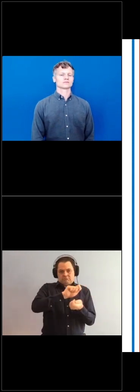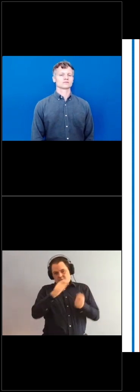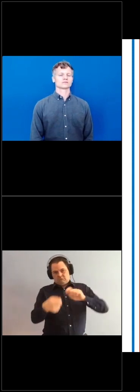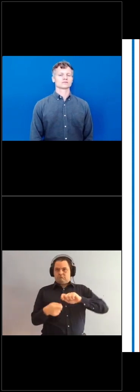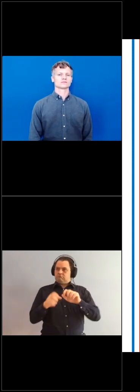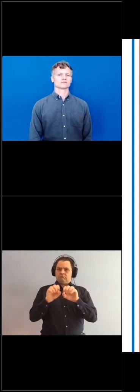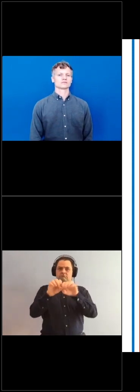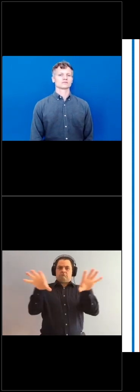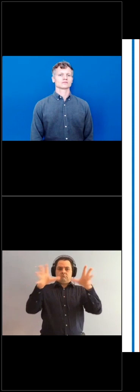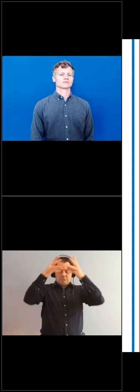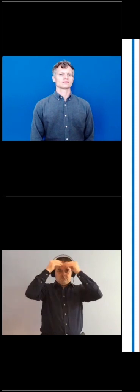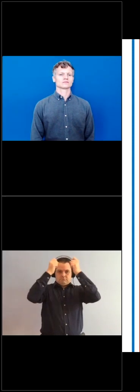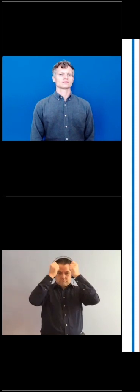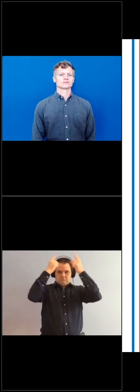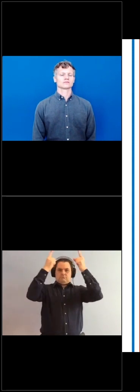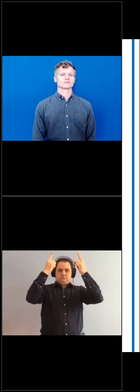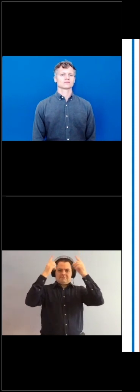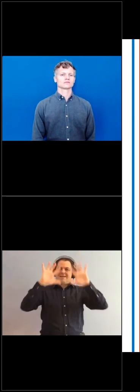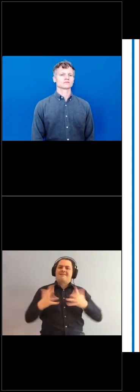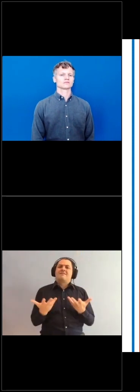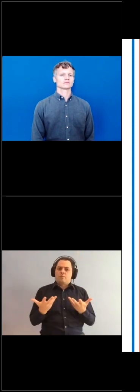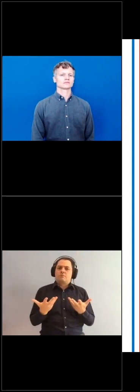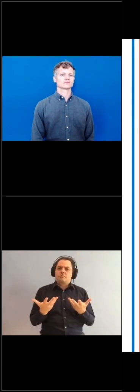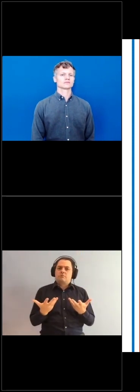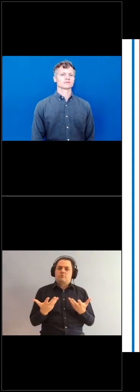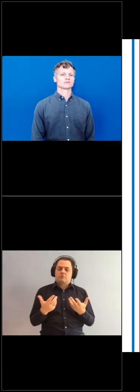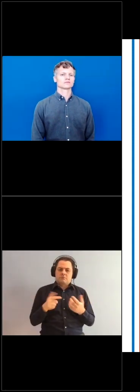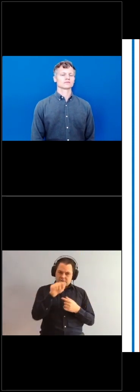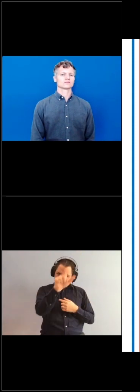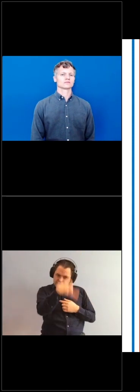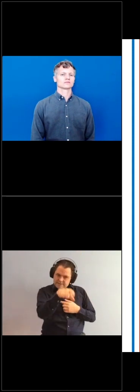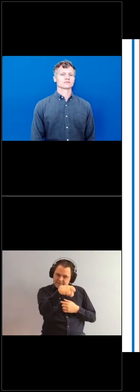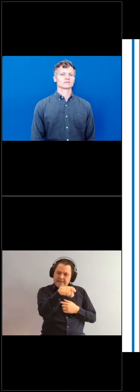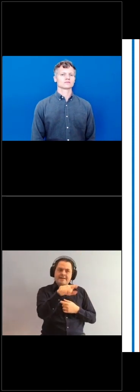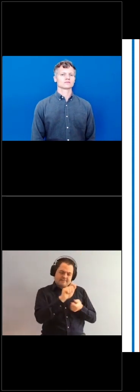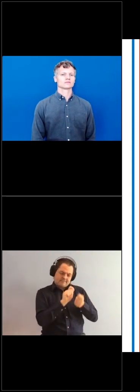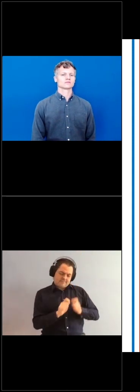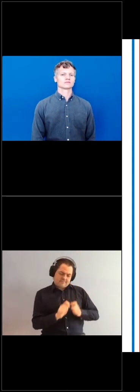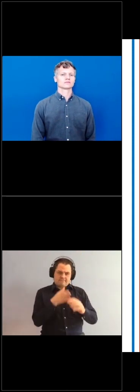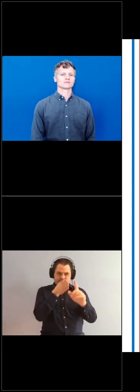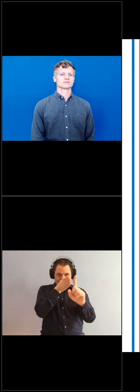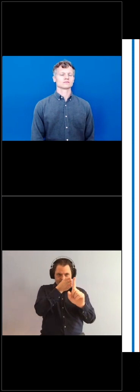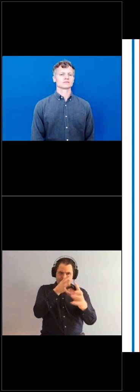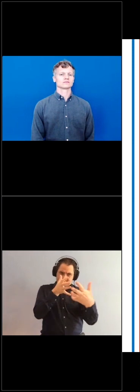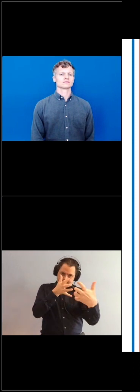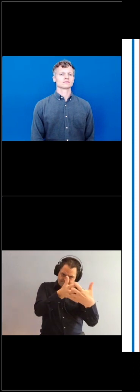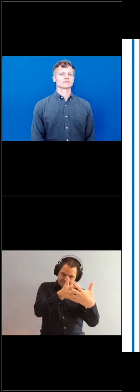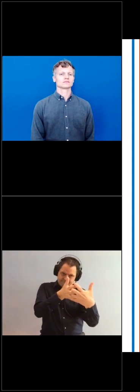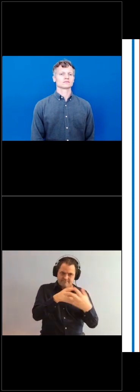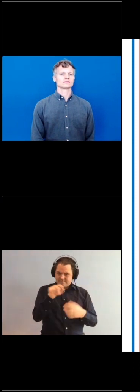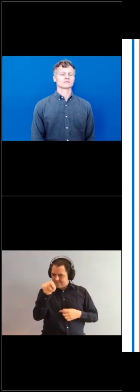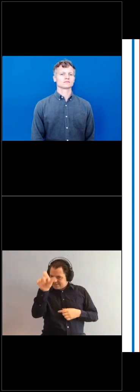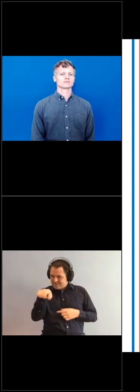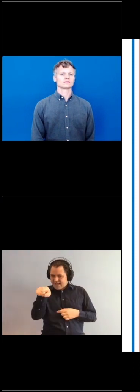how to deliver and target the recipient of the information. Because sometimes we found that